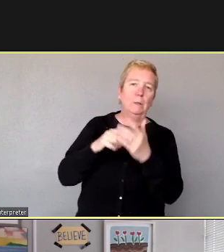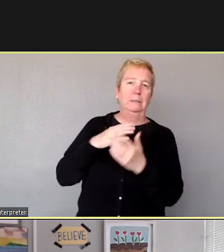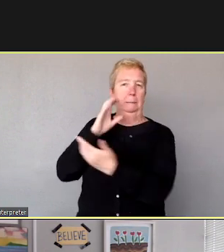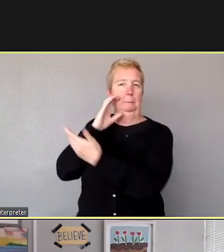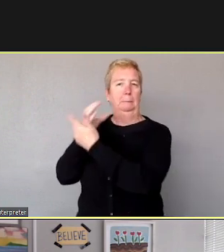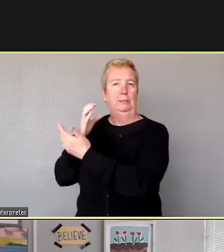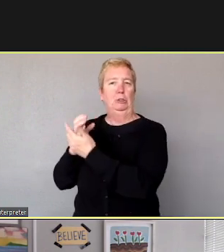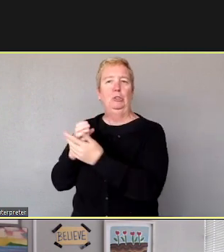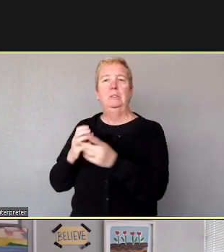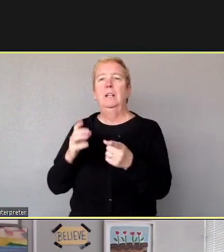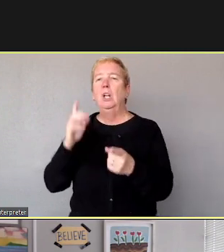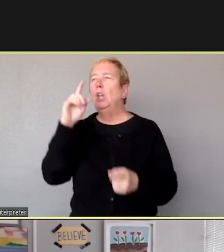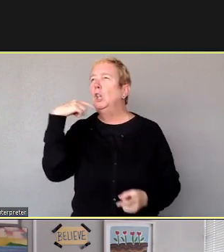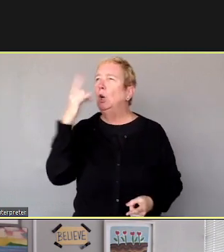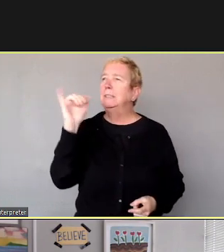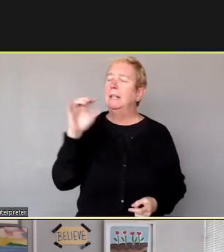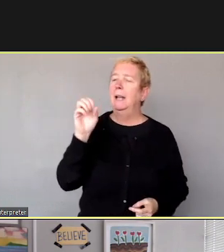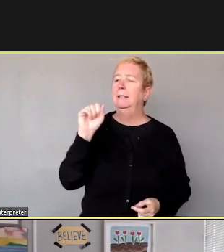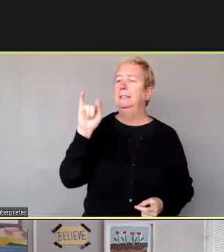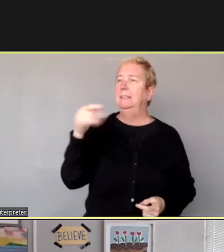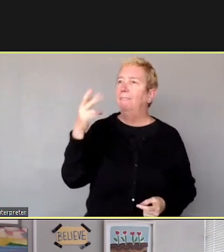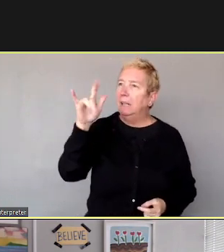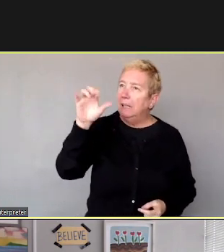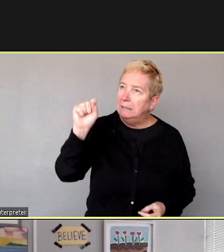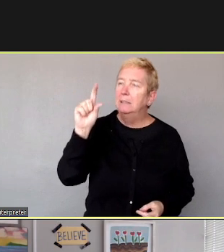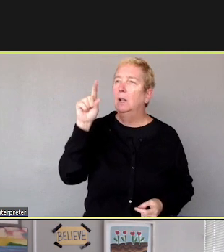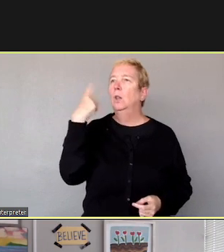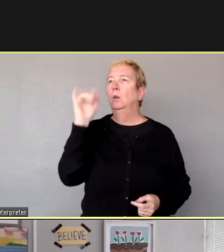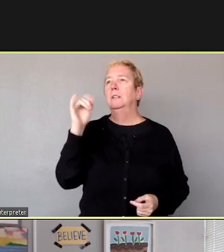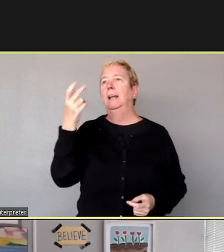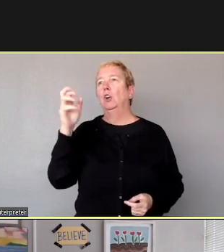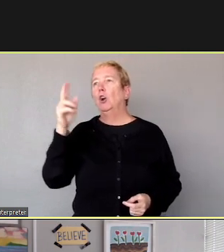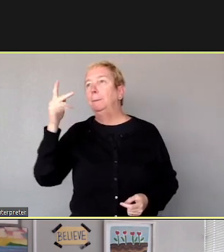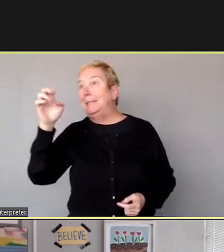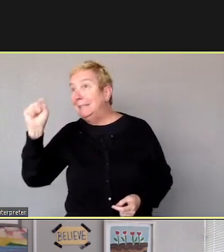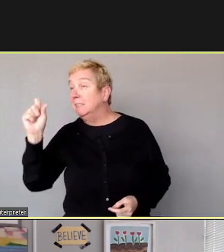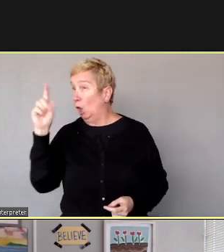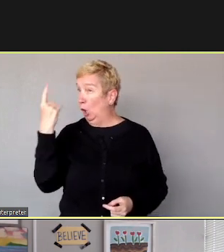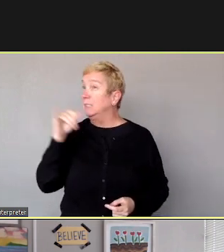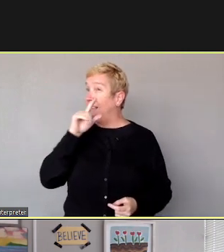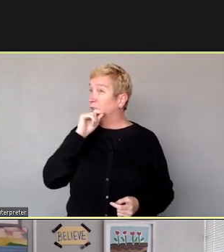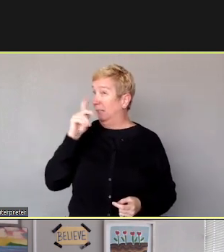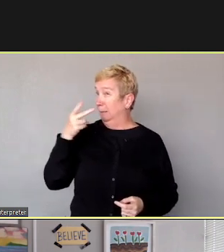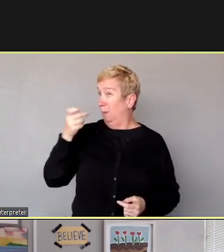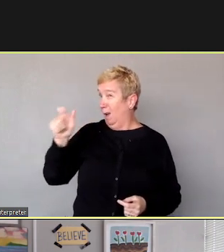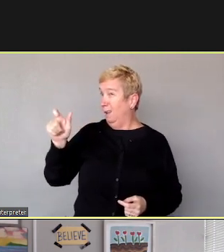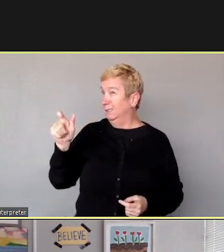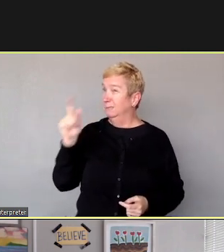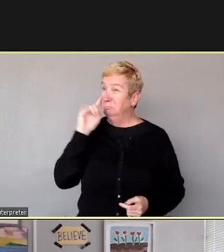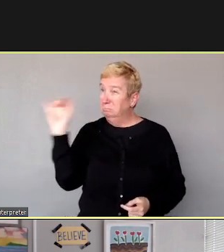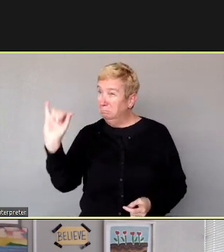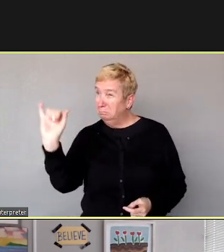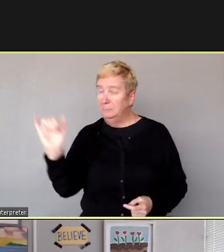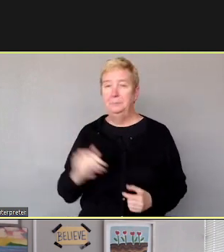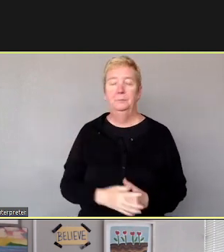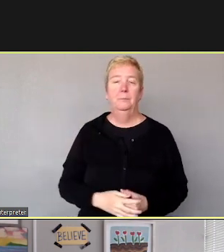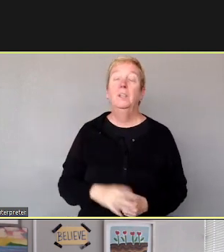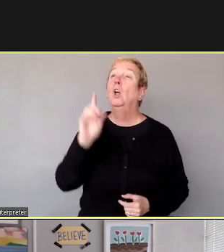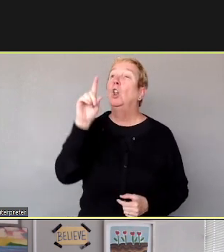look similar to syphilis, herpes, or those of you who've ever had chicken pox. It could even look like